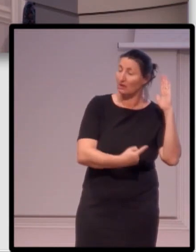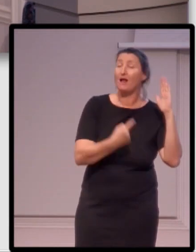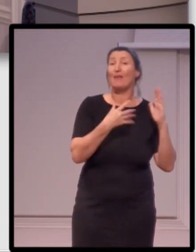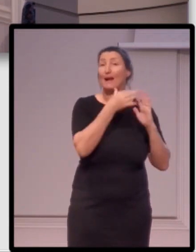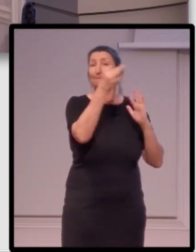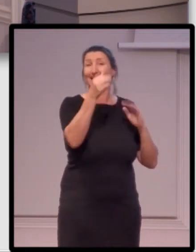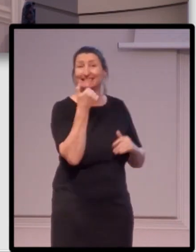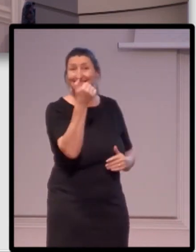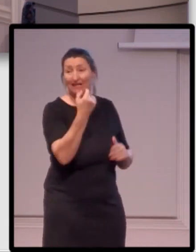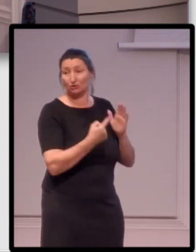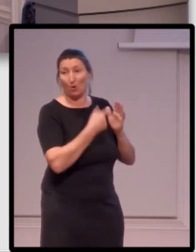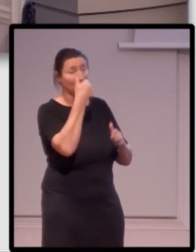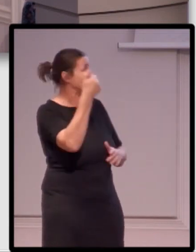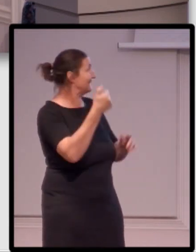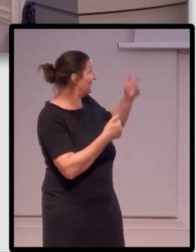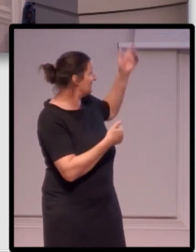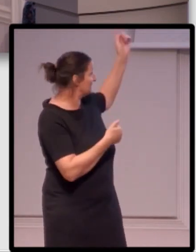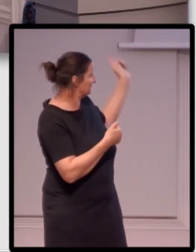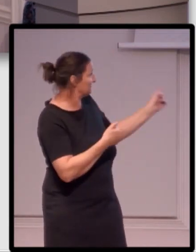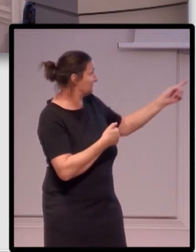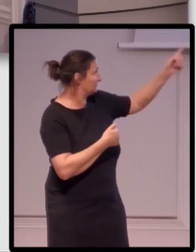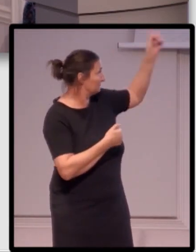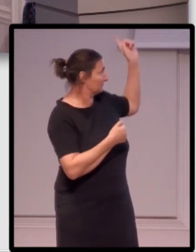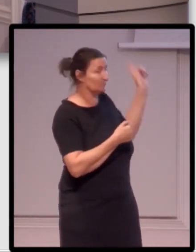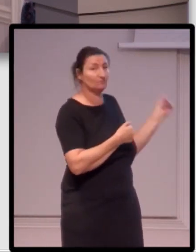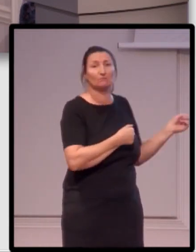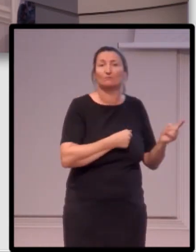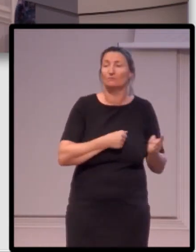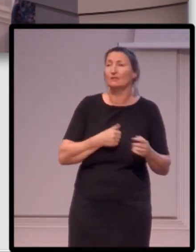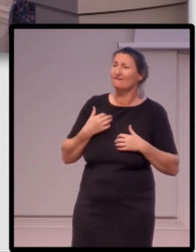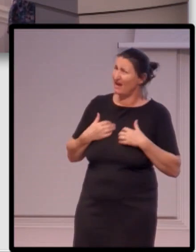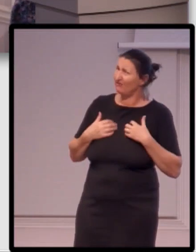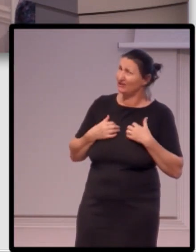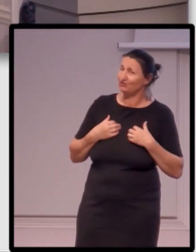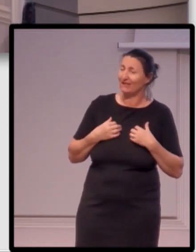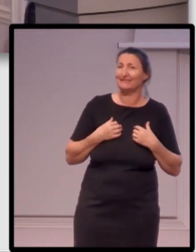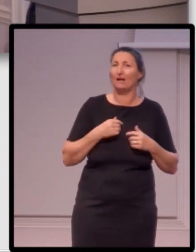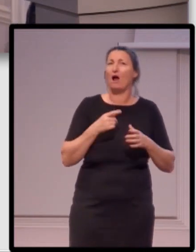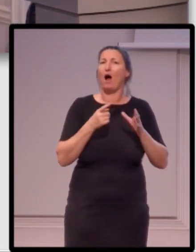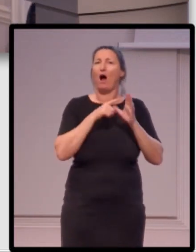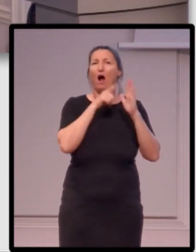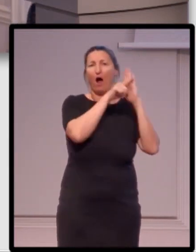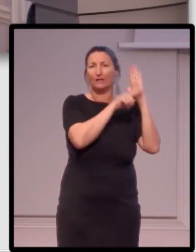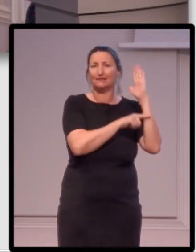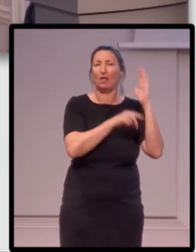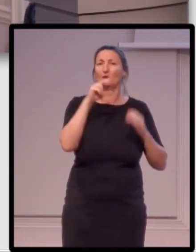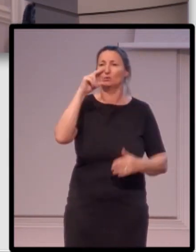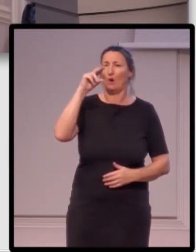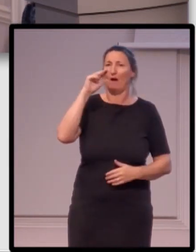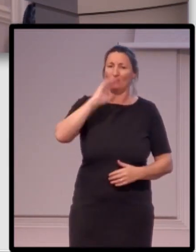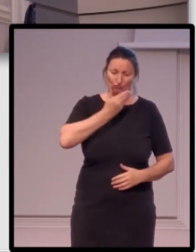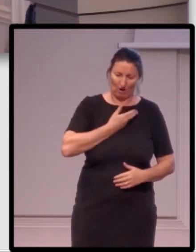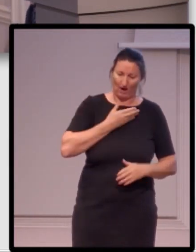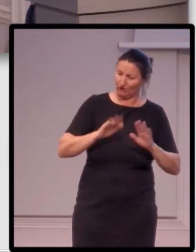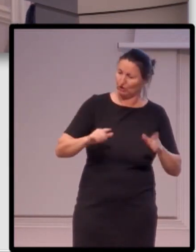selected. And it's interesting, so there's a new one that I'll go through in a second. So Article 12 is the right for children and young